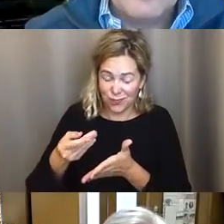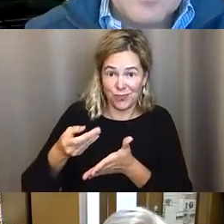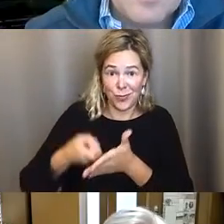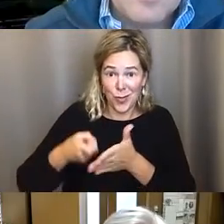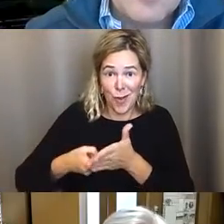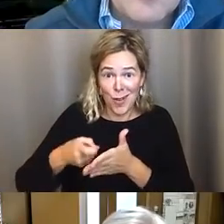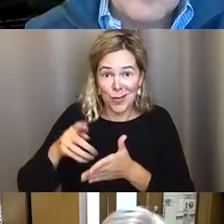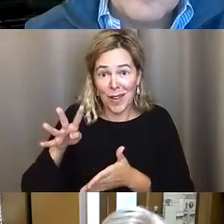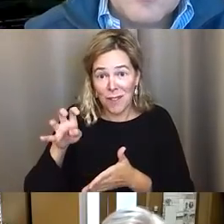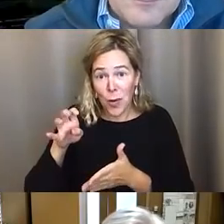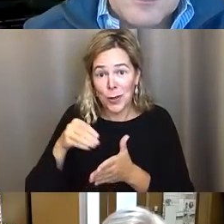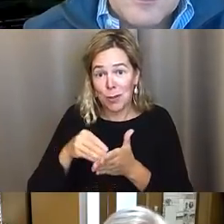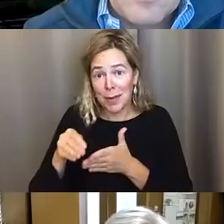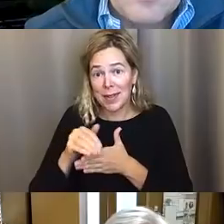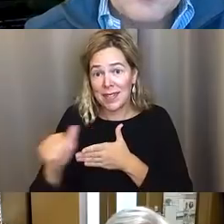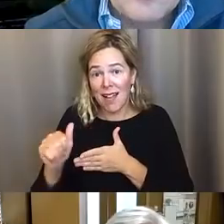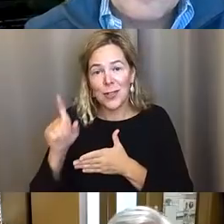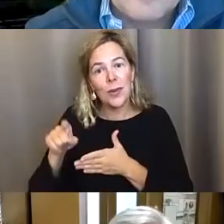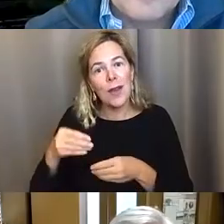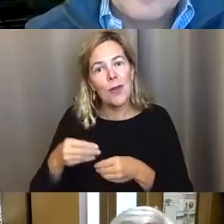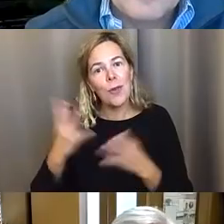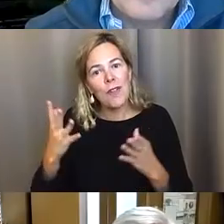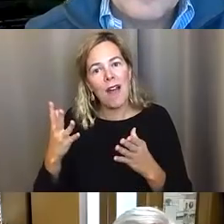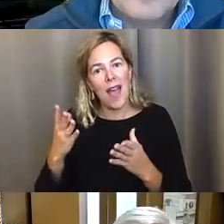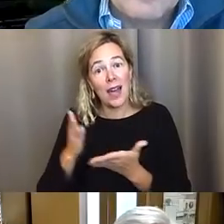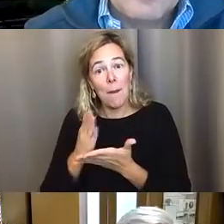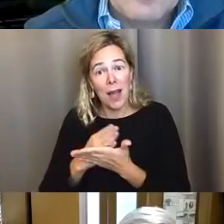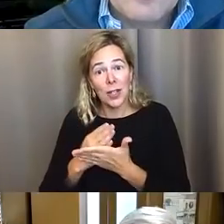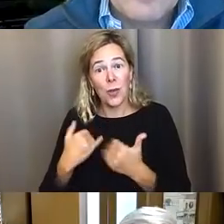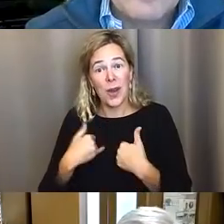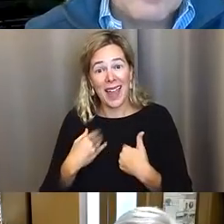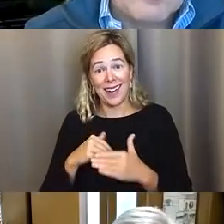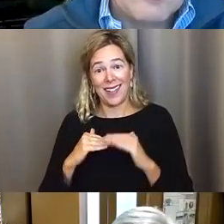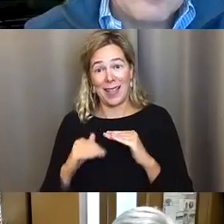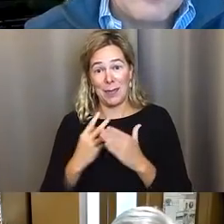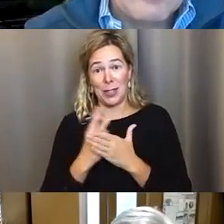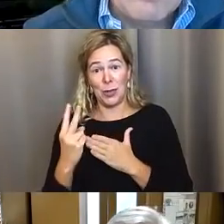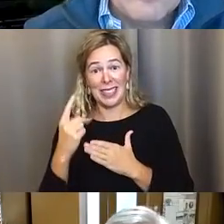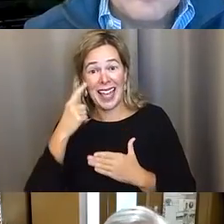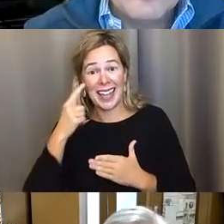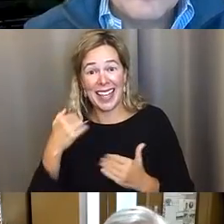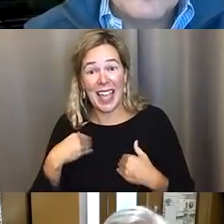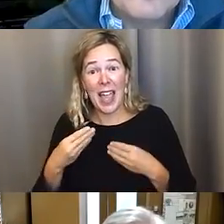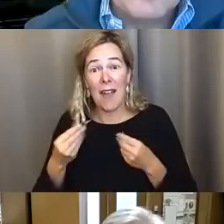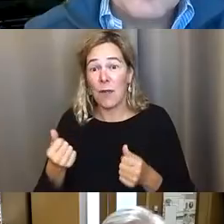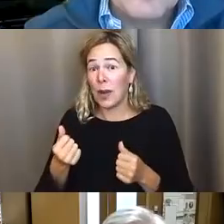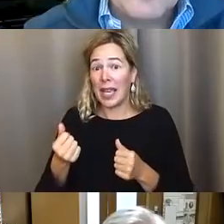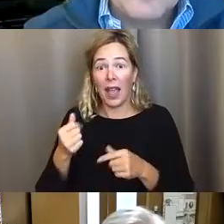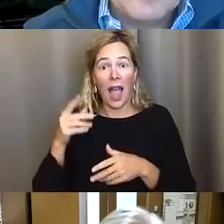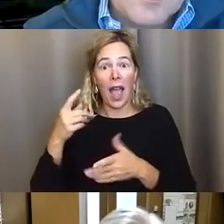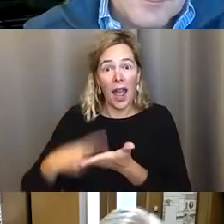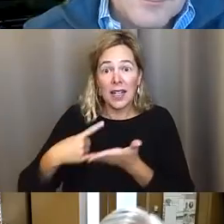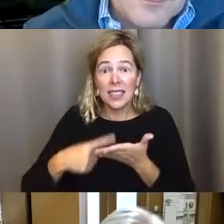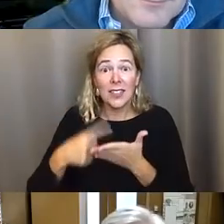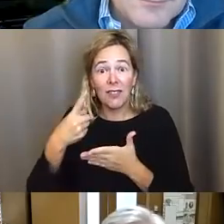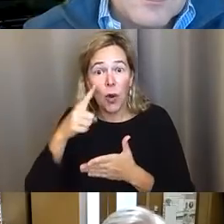And we needed to provide that budget in 2 weeks. I think if we'd spent 2 years, we wouldn't have gotten everything perfect. And we certainly